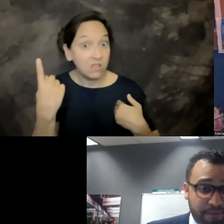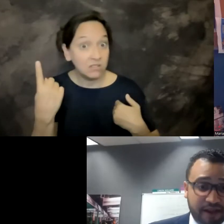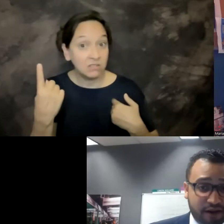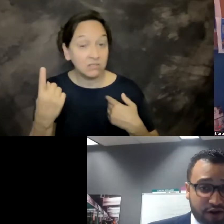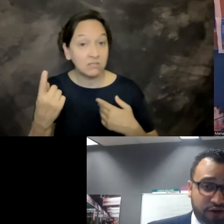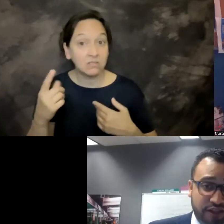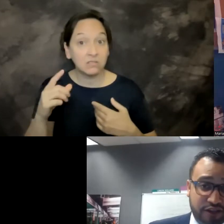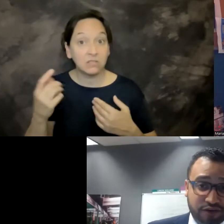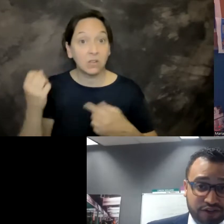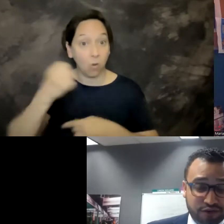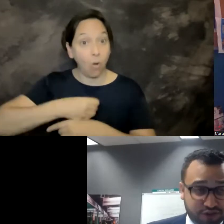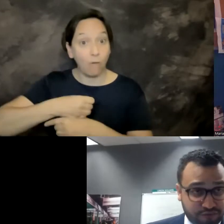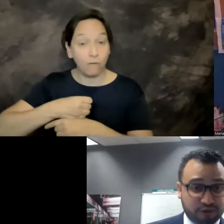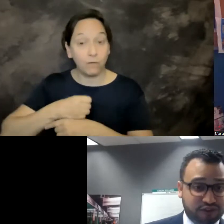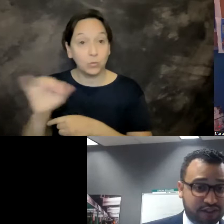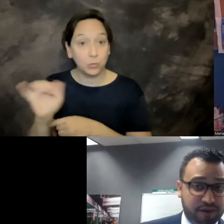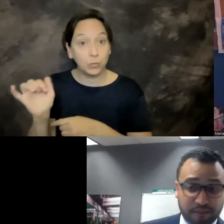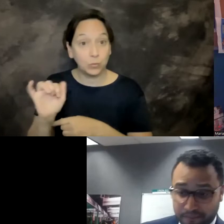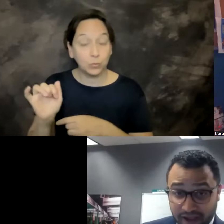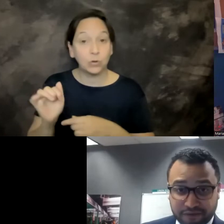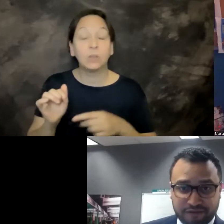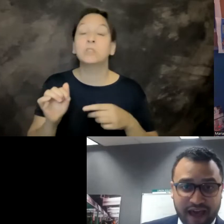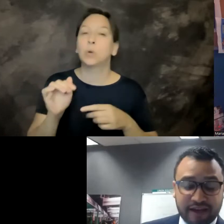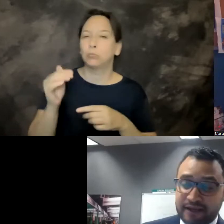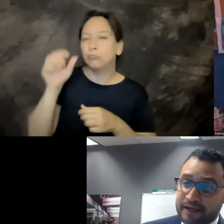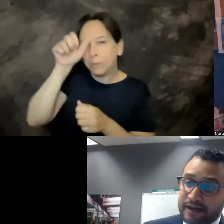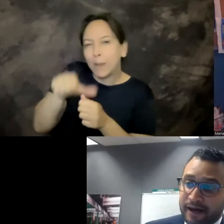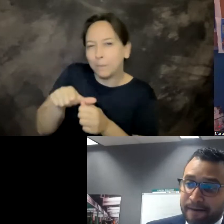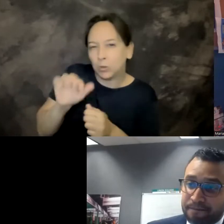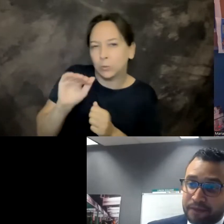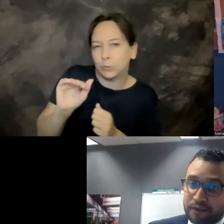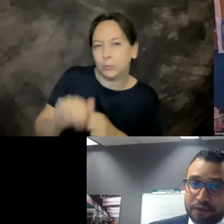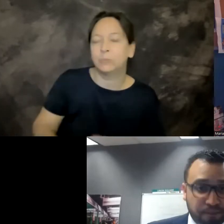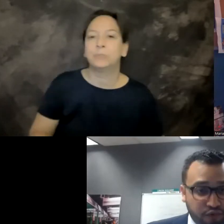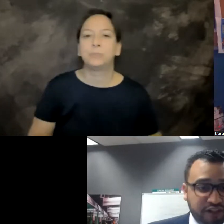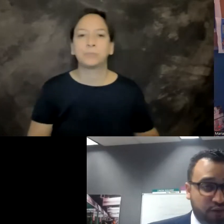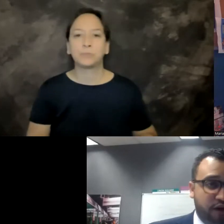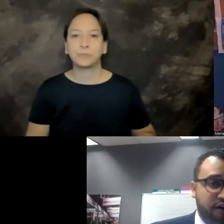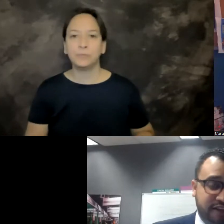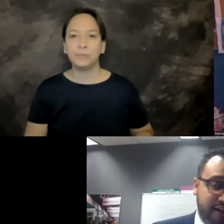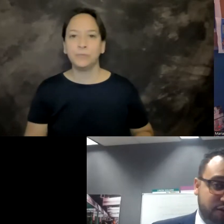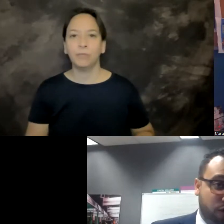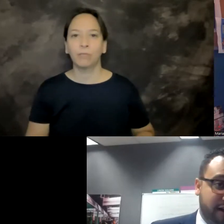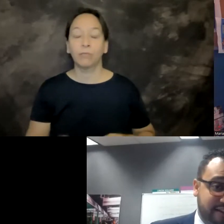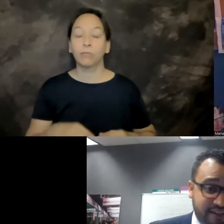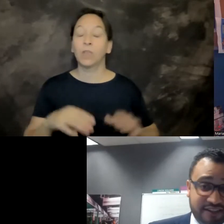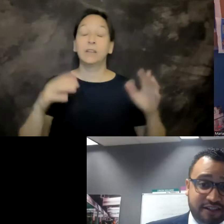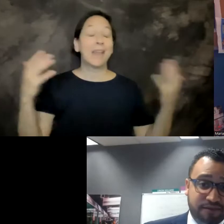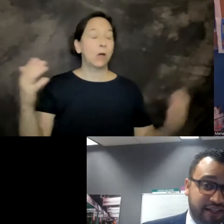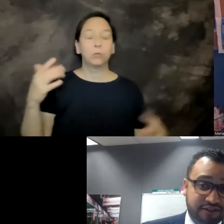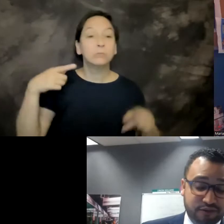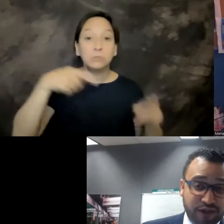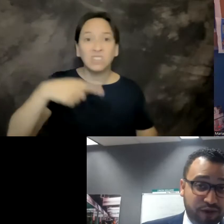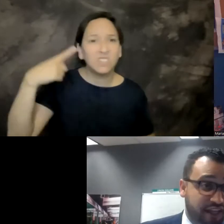to be happening concurrently during this closure, so folks need to be mindful of that. The reason we are undertaking this work is that the